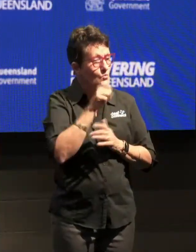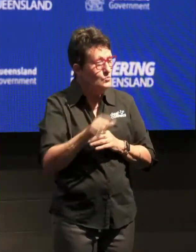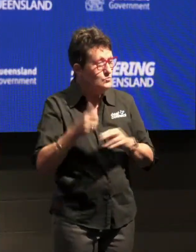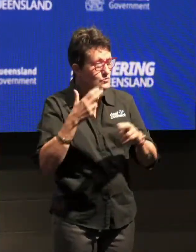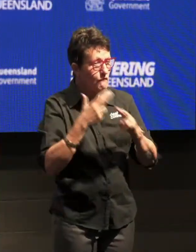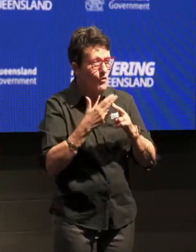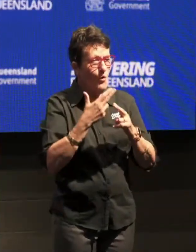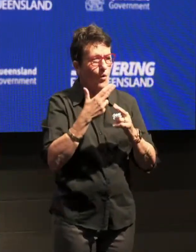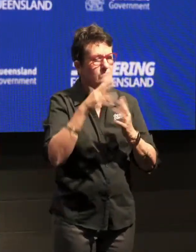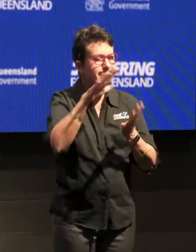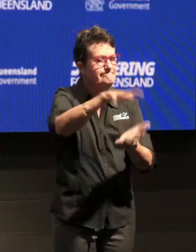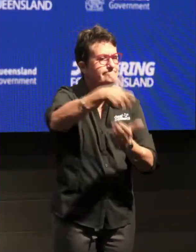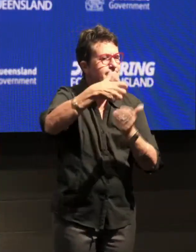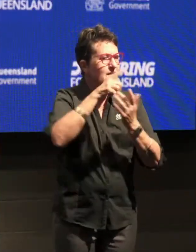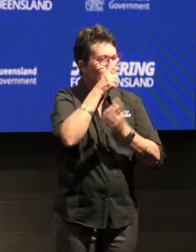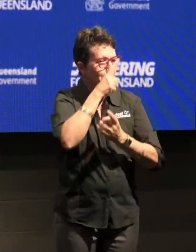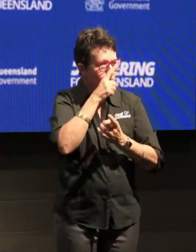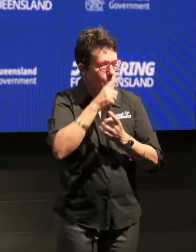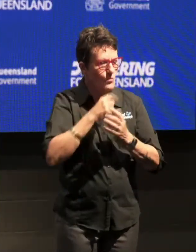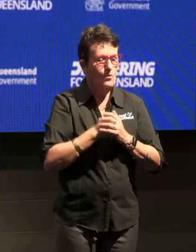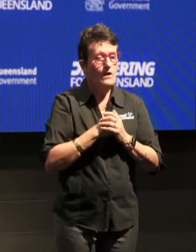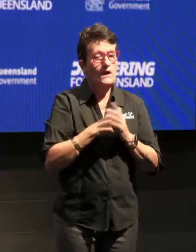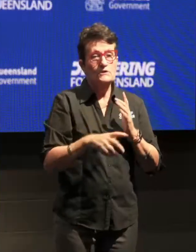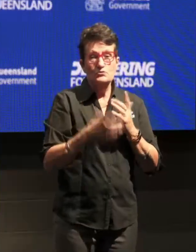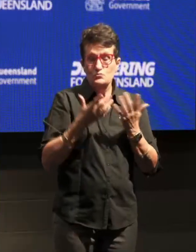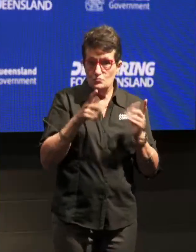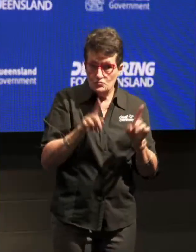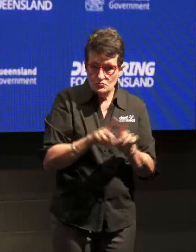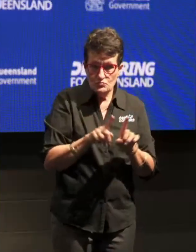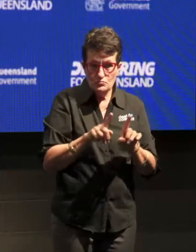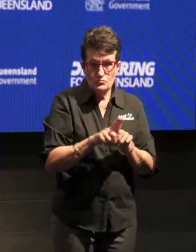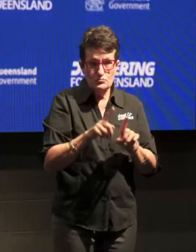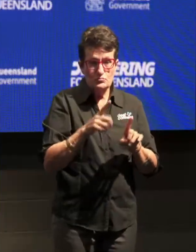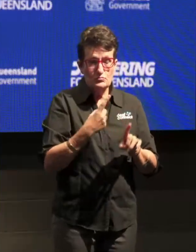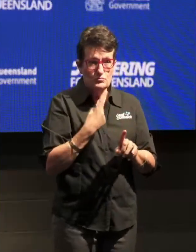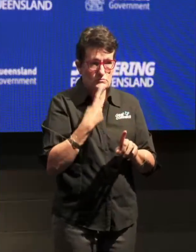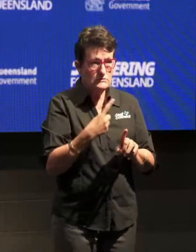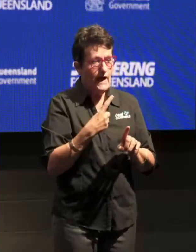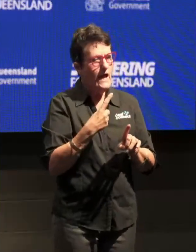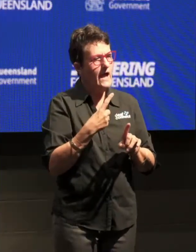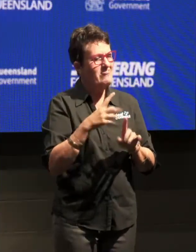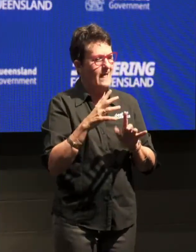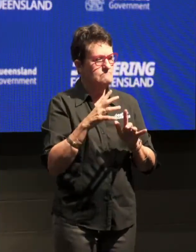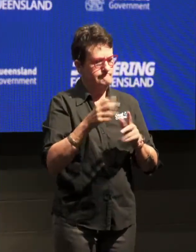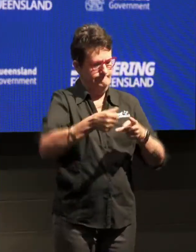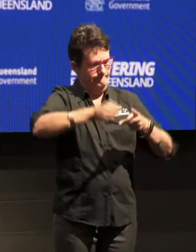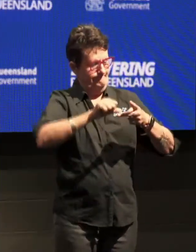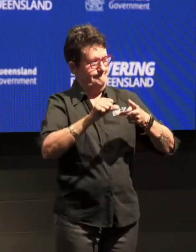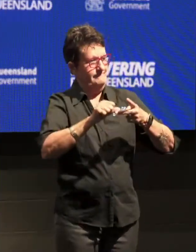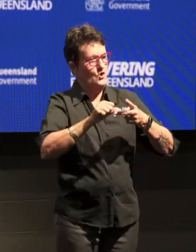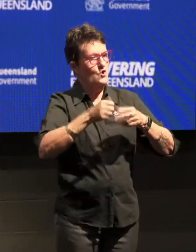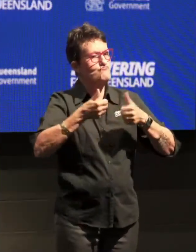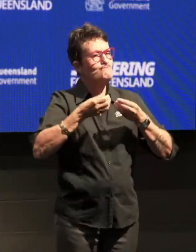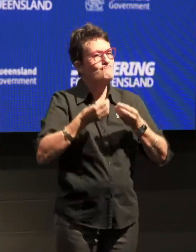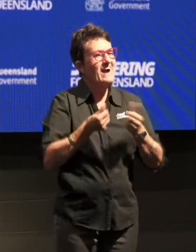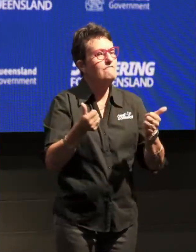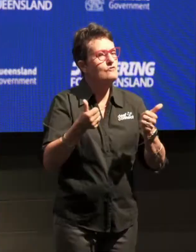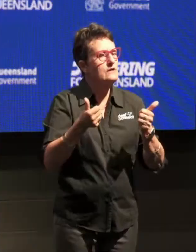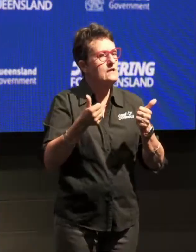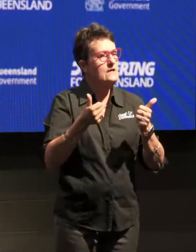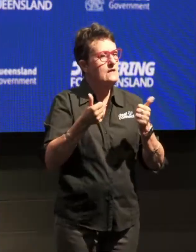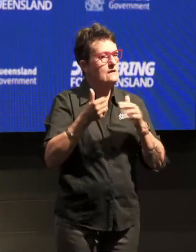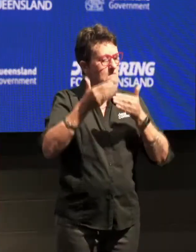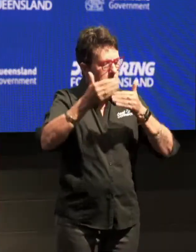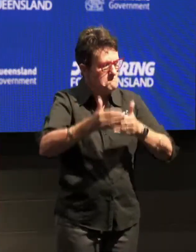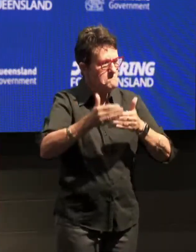we need medical retrieval. And just as an indication of that recovery phase, QBuild has